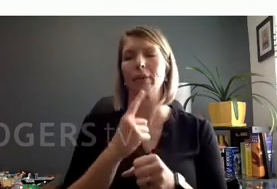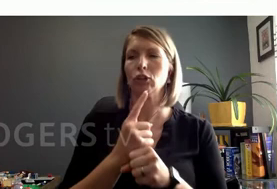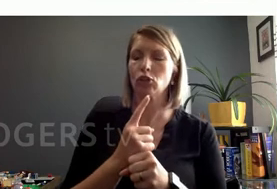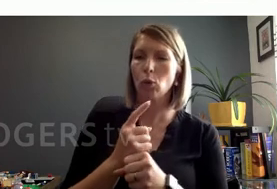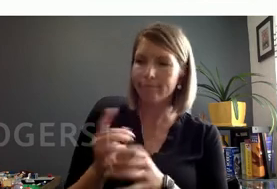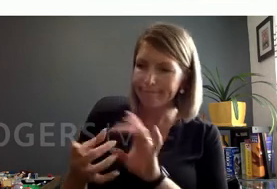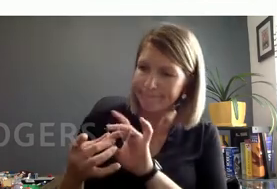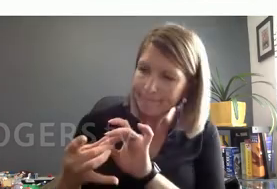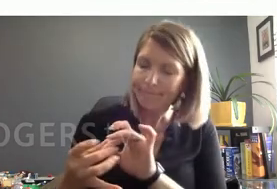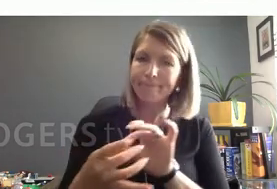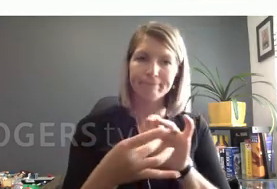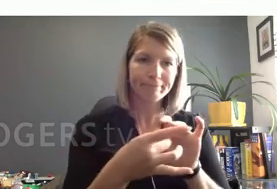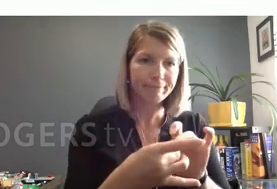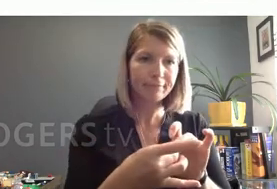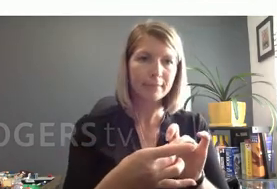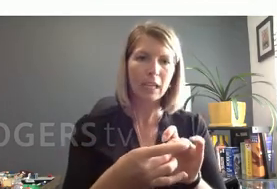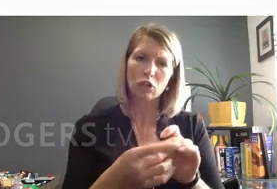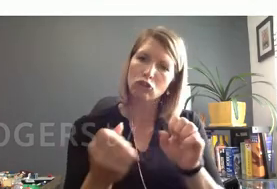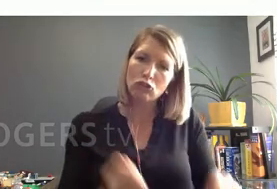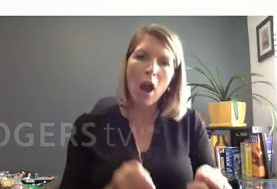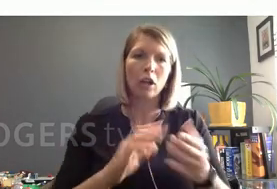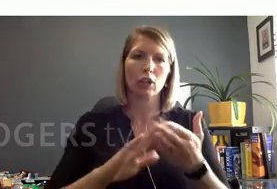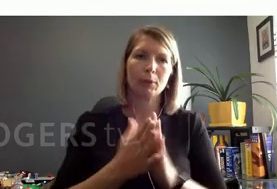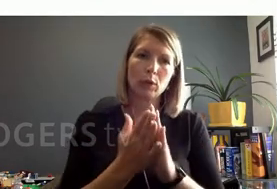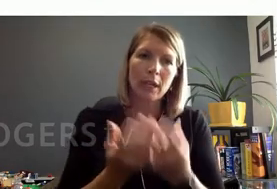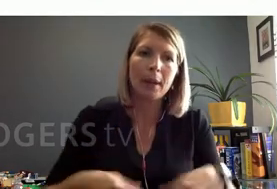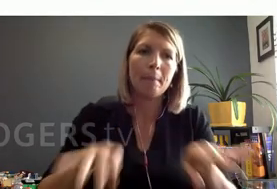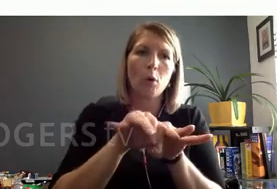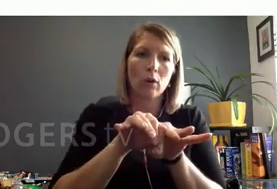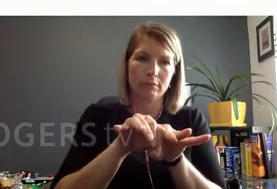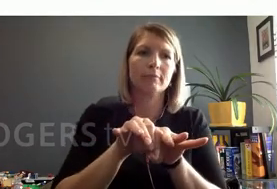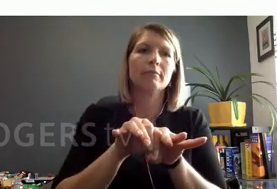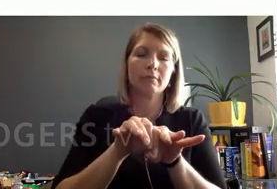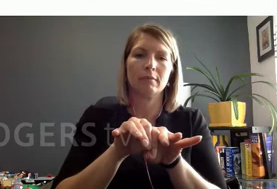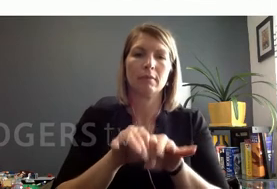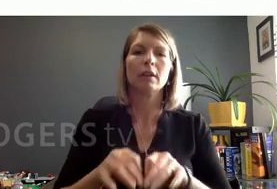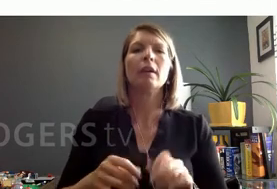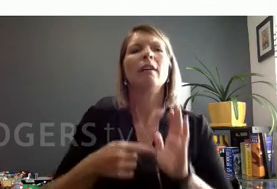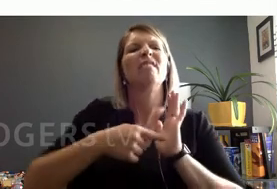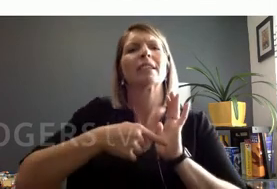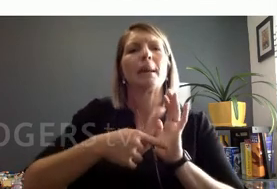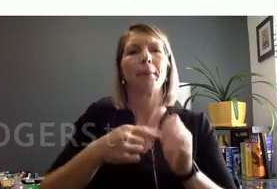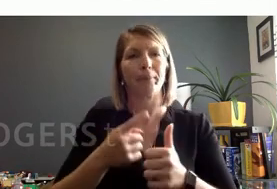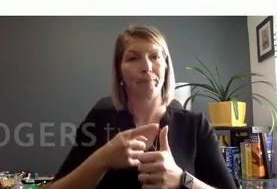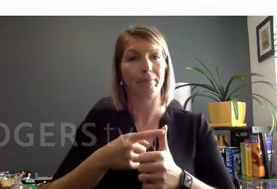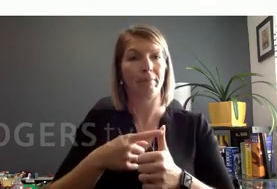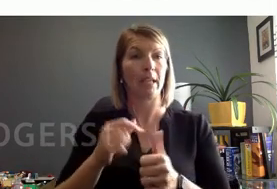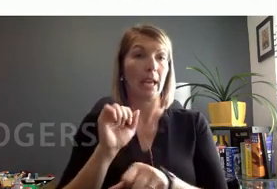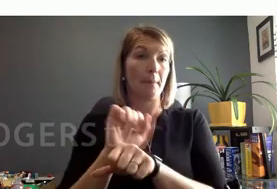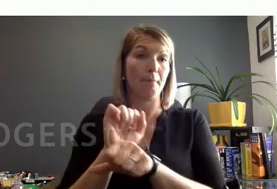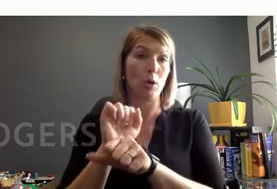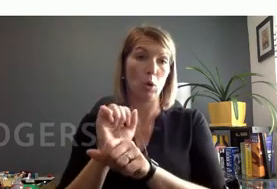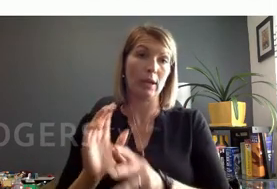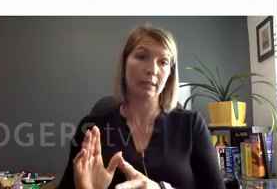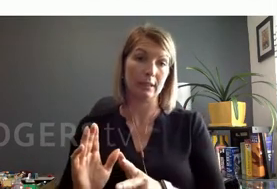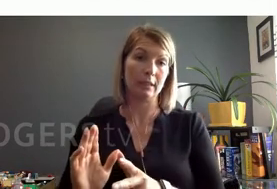community. But I'll go into a couple of key areas. Number one is our employees. So we want to make sure that